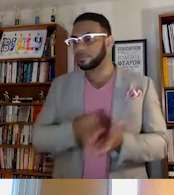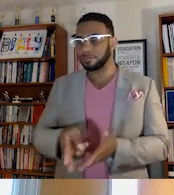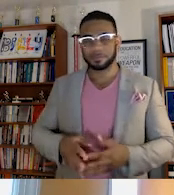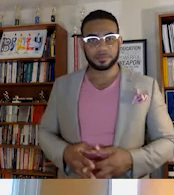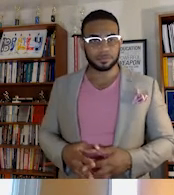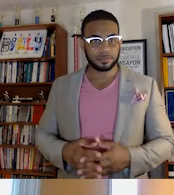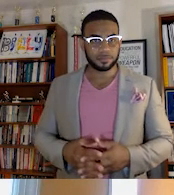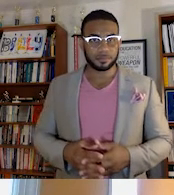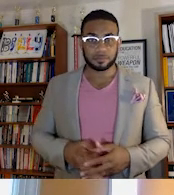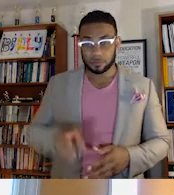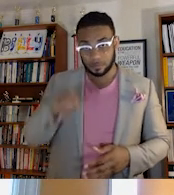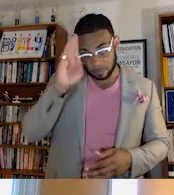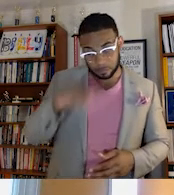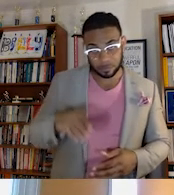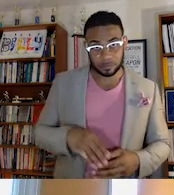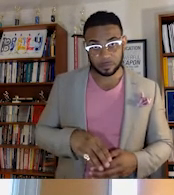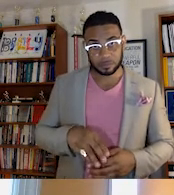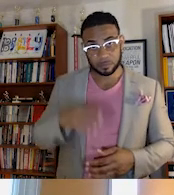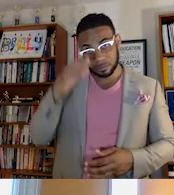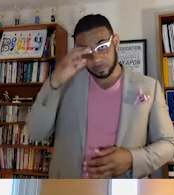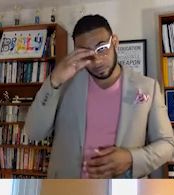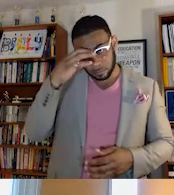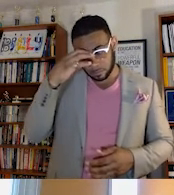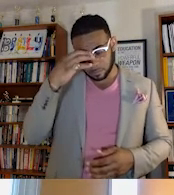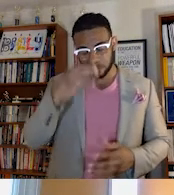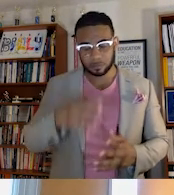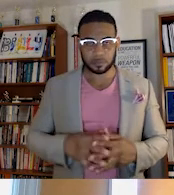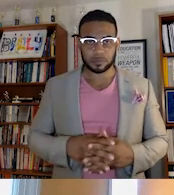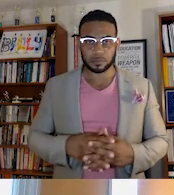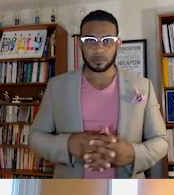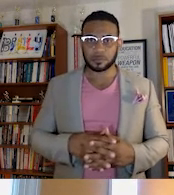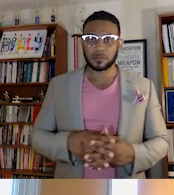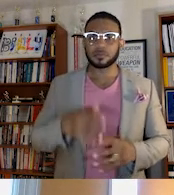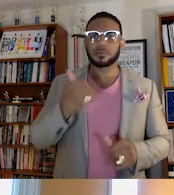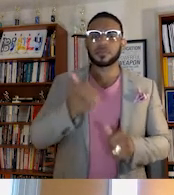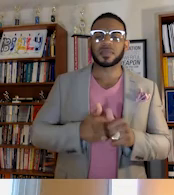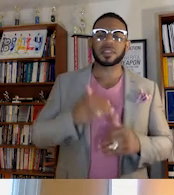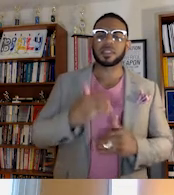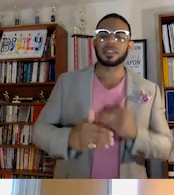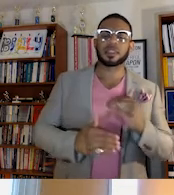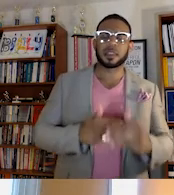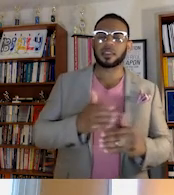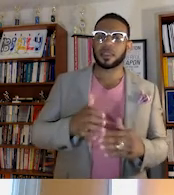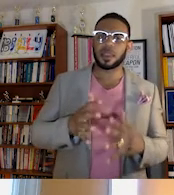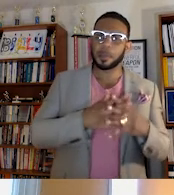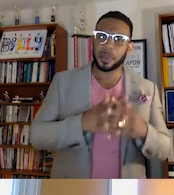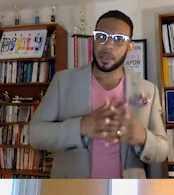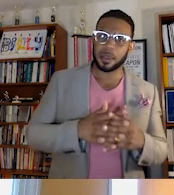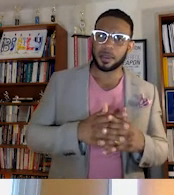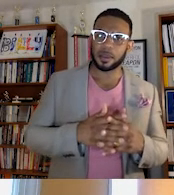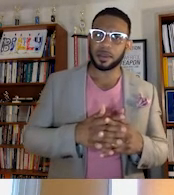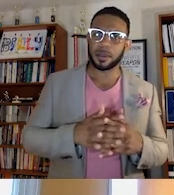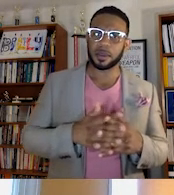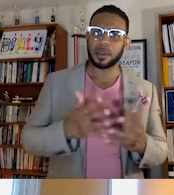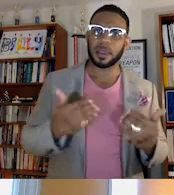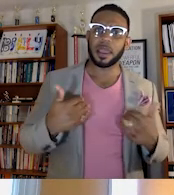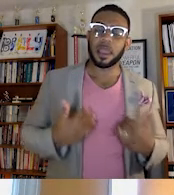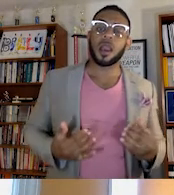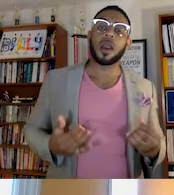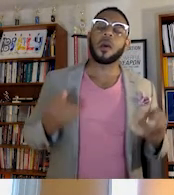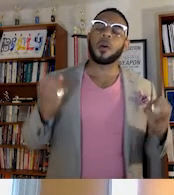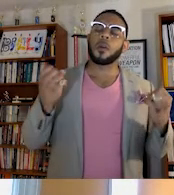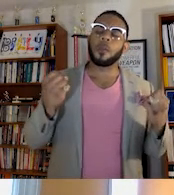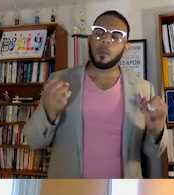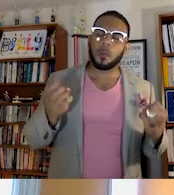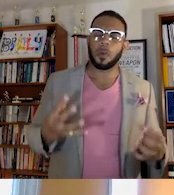truth. Truth, shame the devil. And every step of the way, America has had